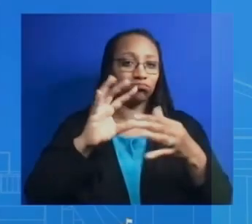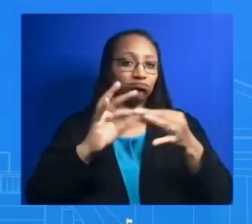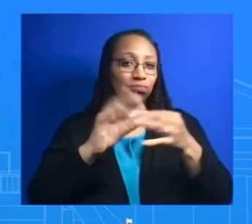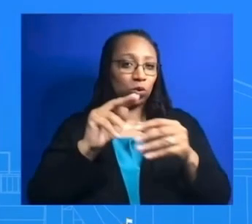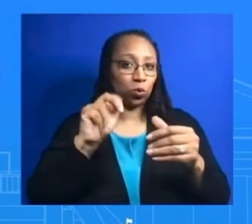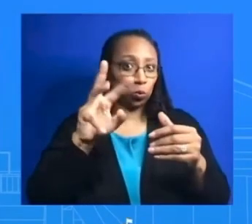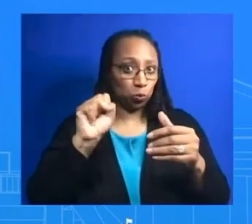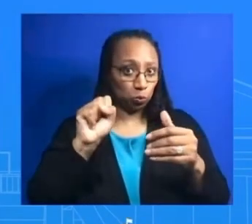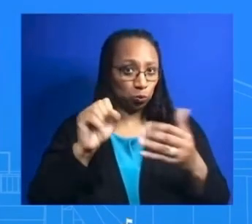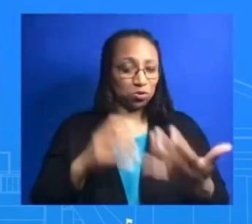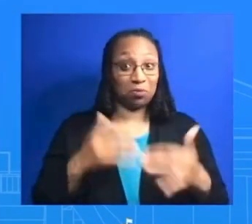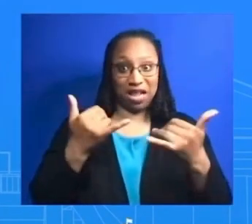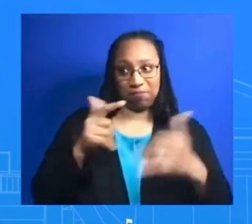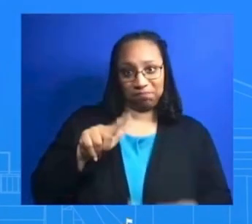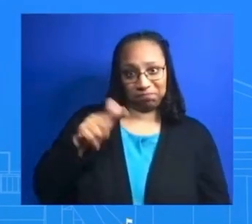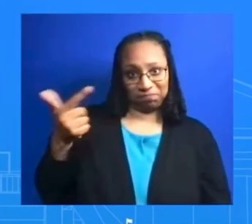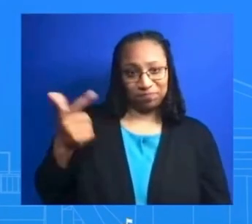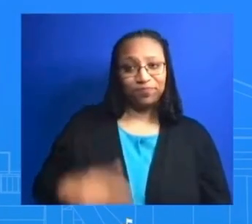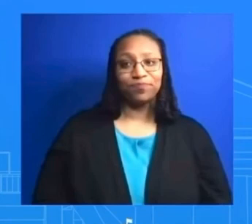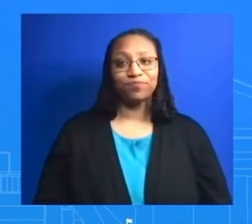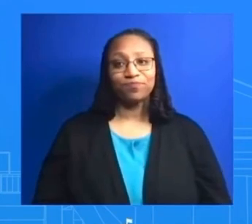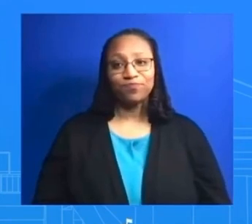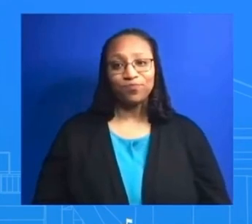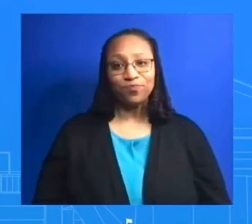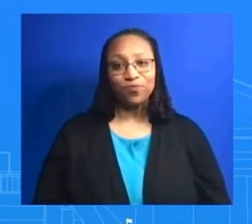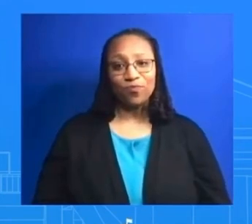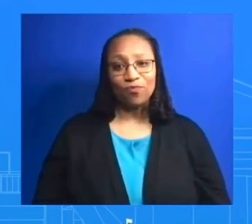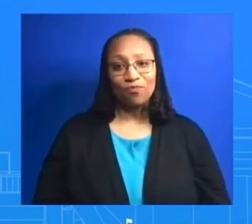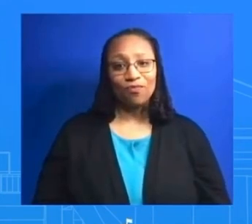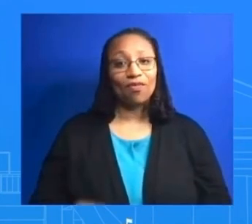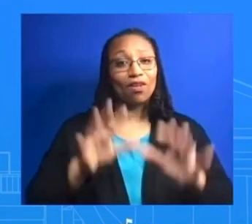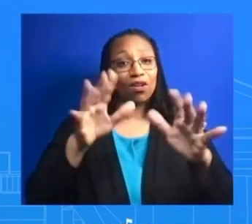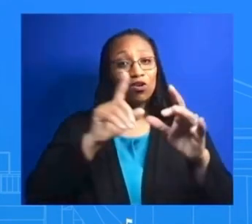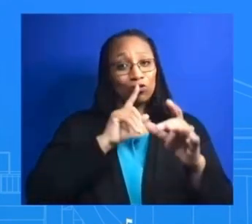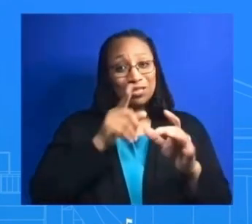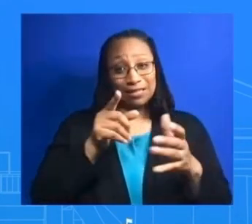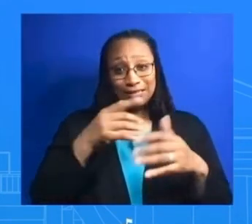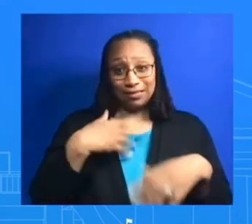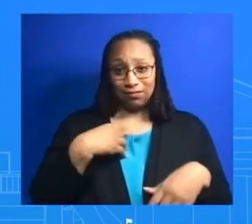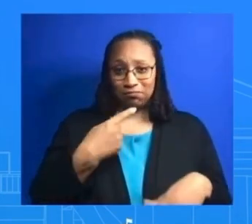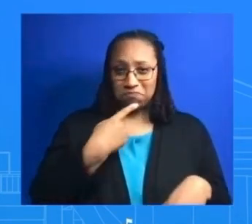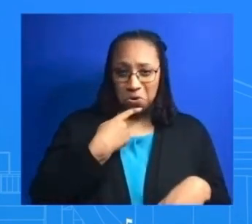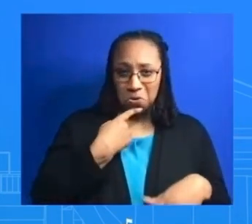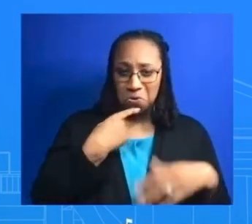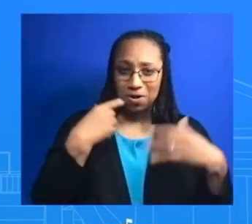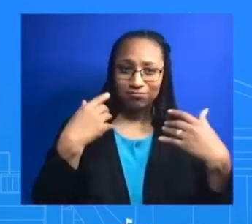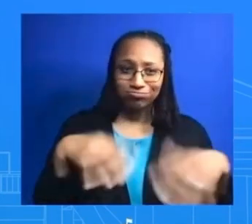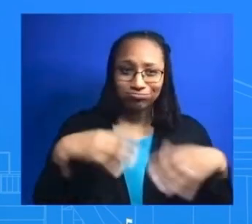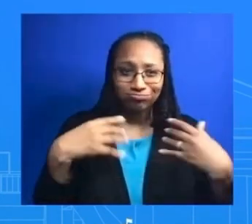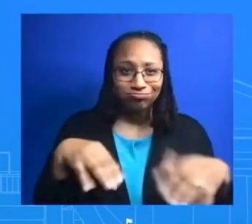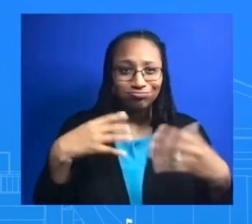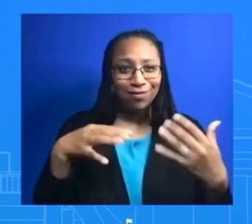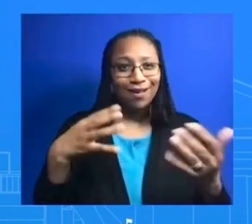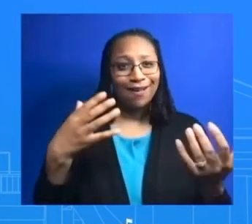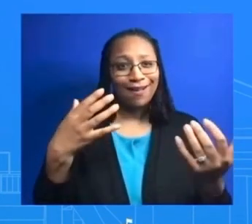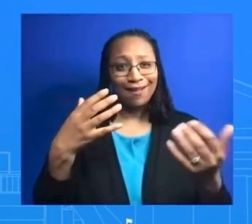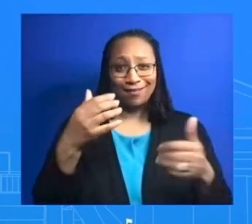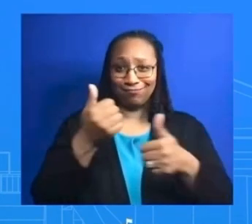Supreme Court's decision today in 303 Creative, which takes our nation backward in the fight for